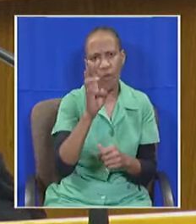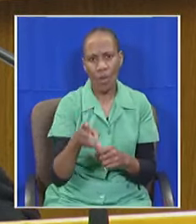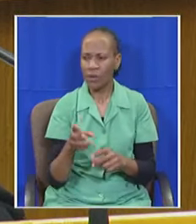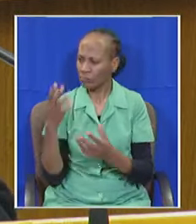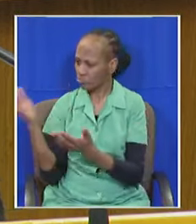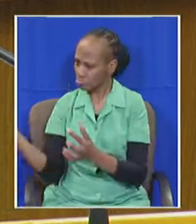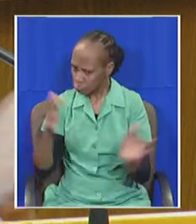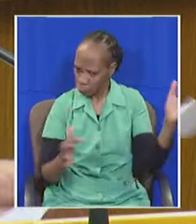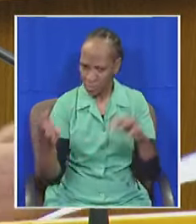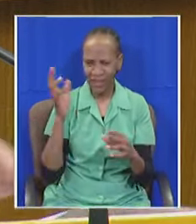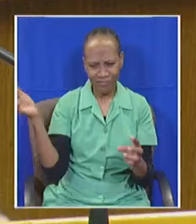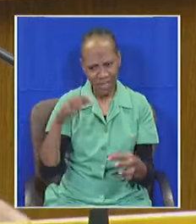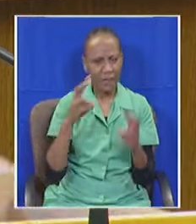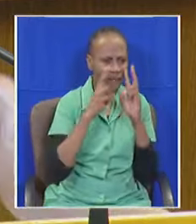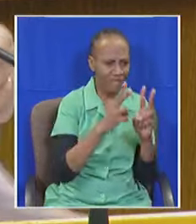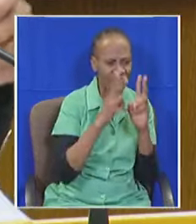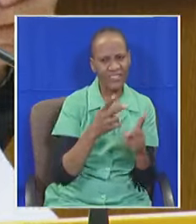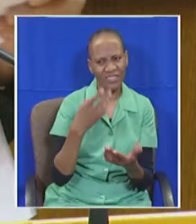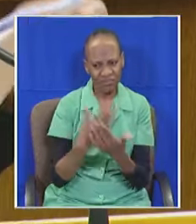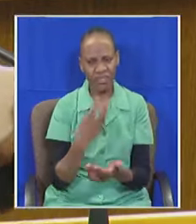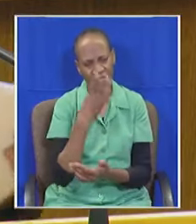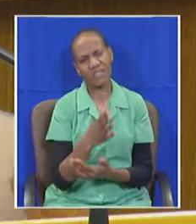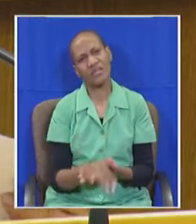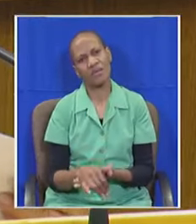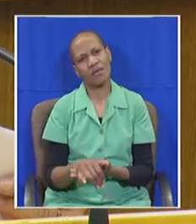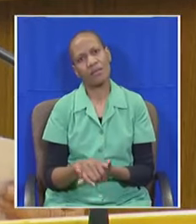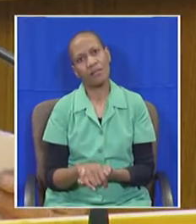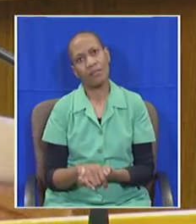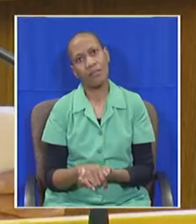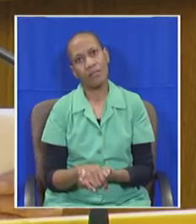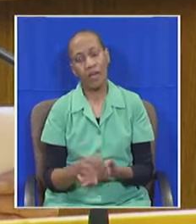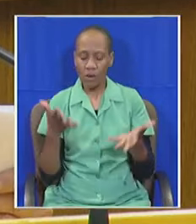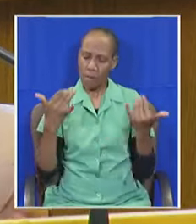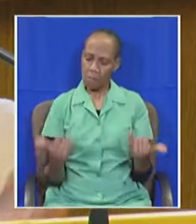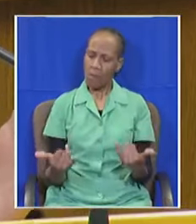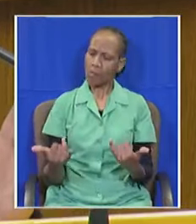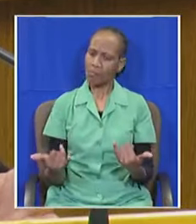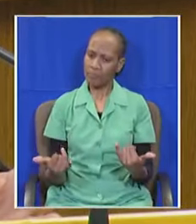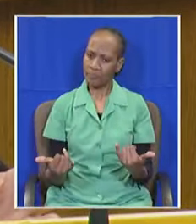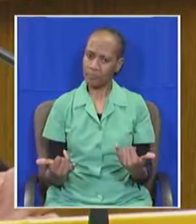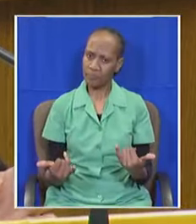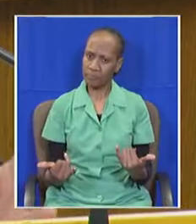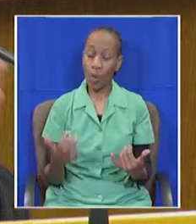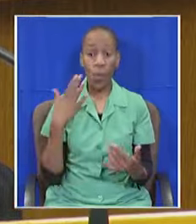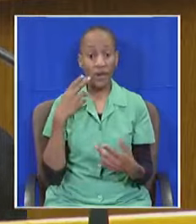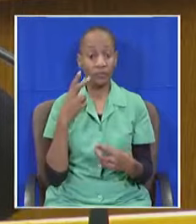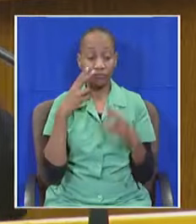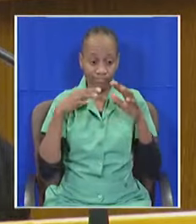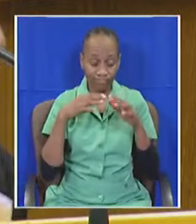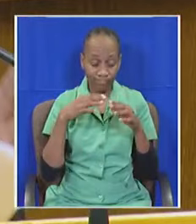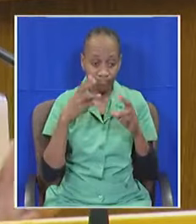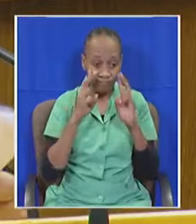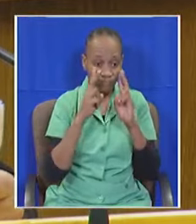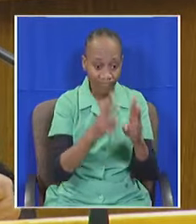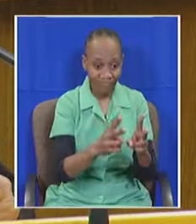all those B&Bs and grow it up. So the thing is that, you know, you go there,